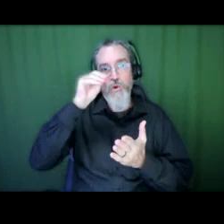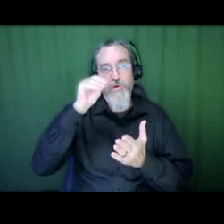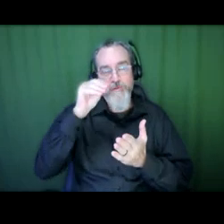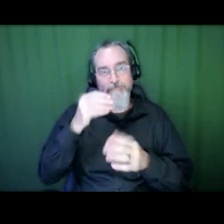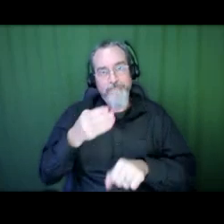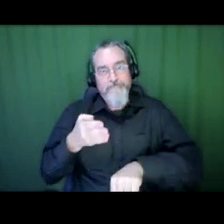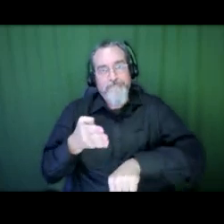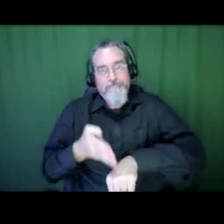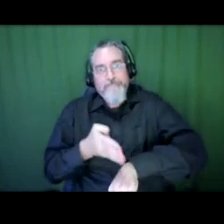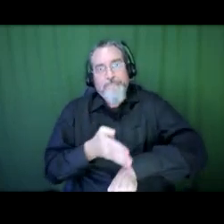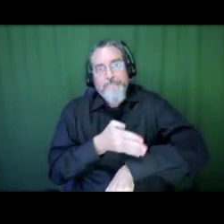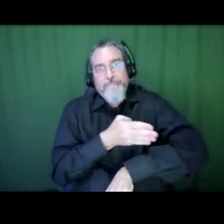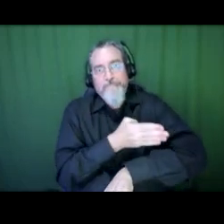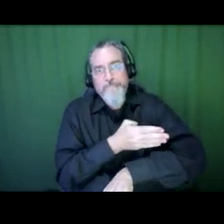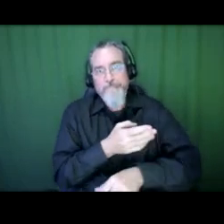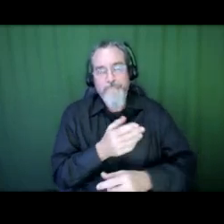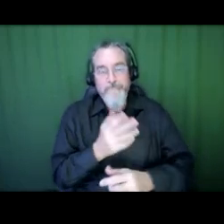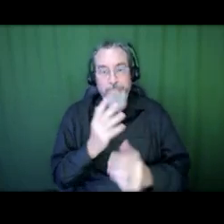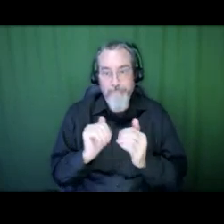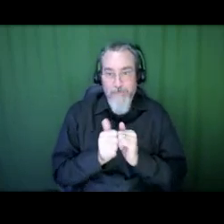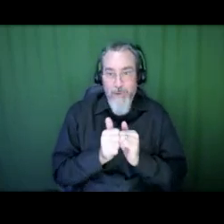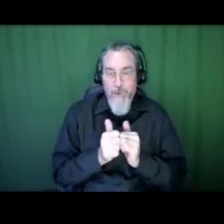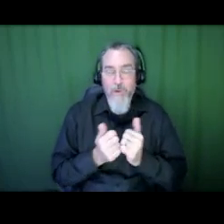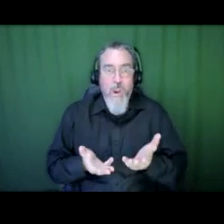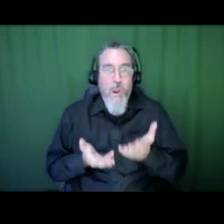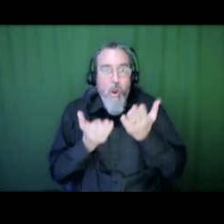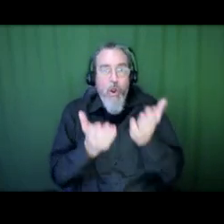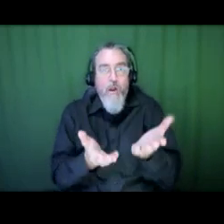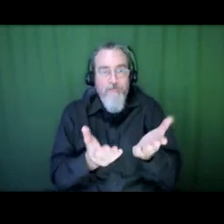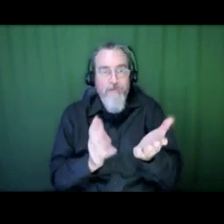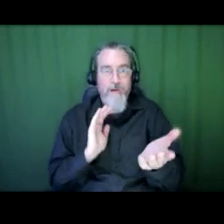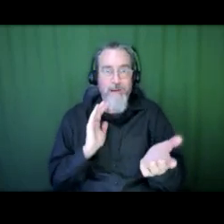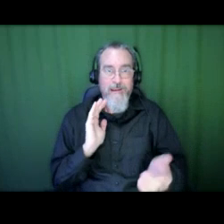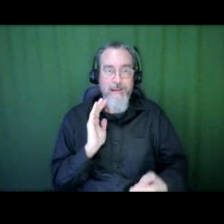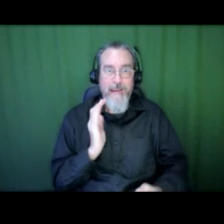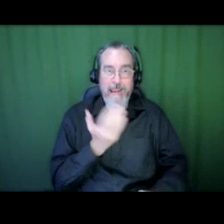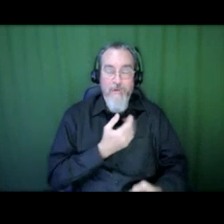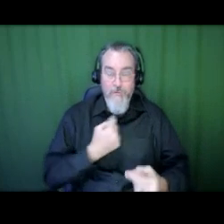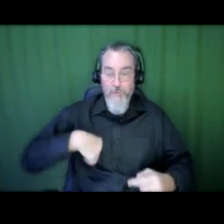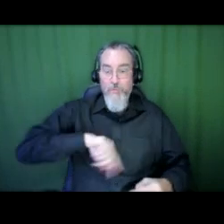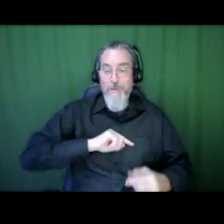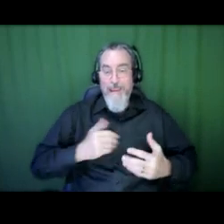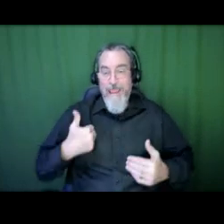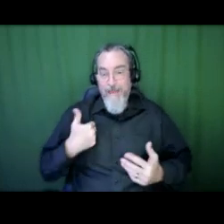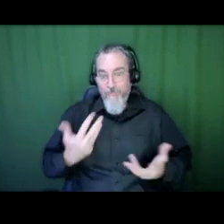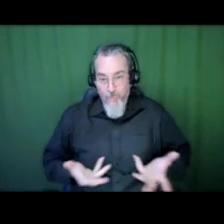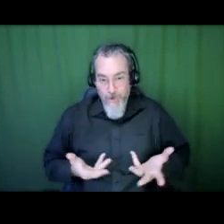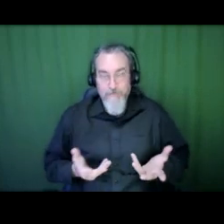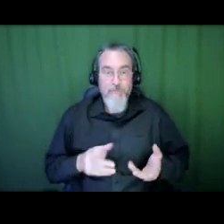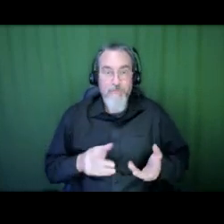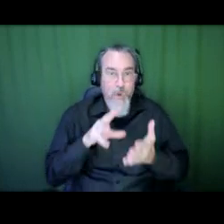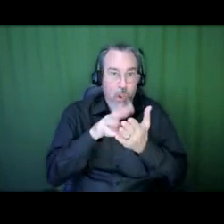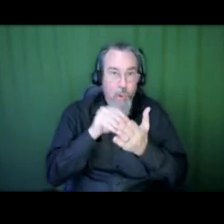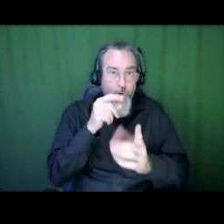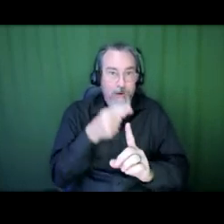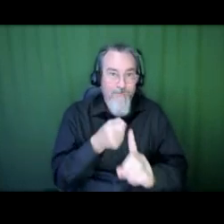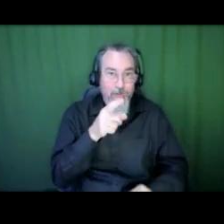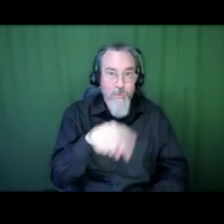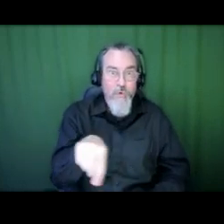by offering what we have and learning from you about the best way to translate it. That's really embedded in the culture of